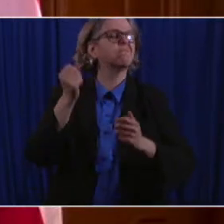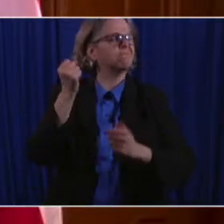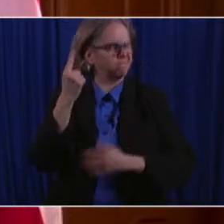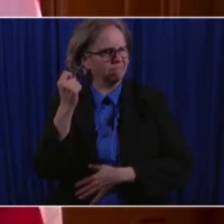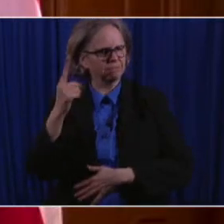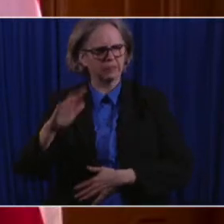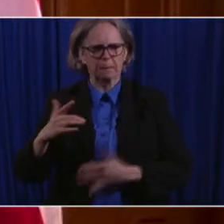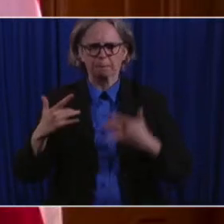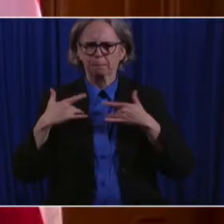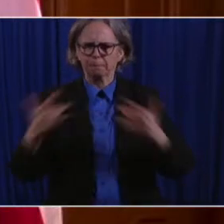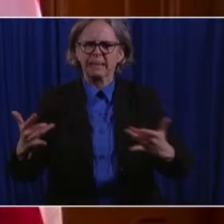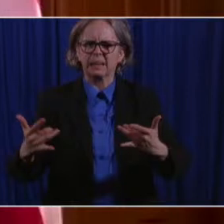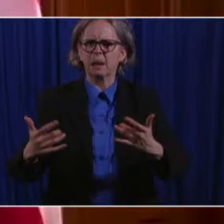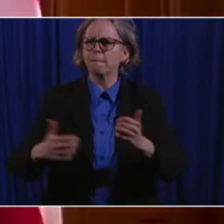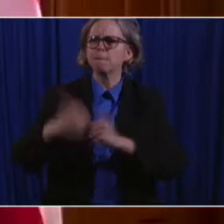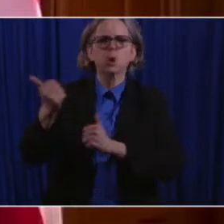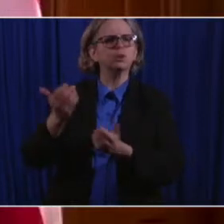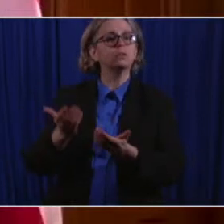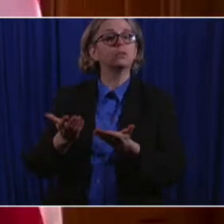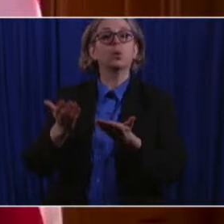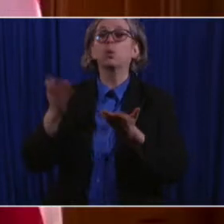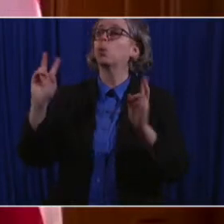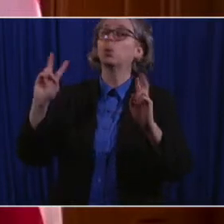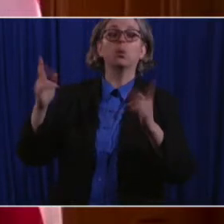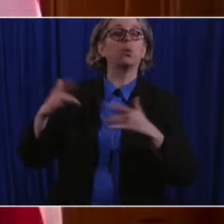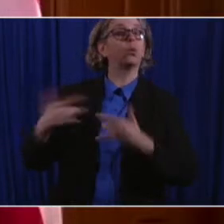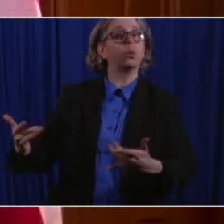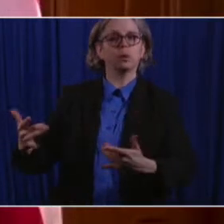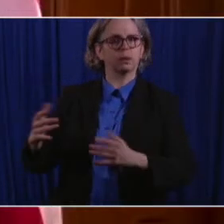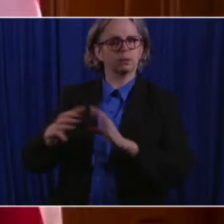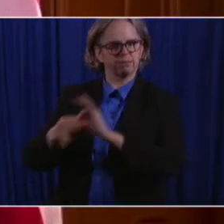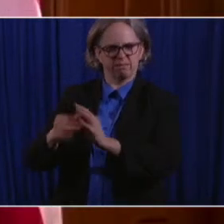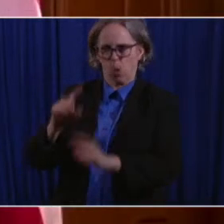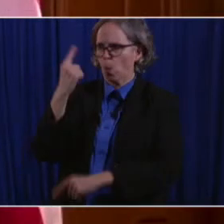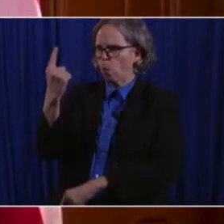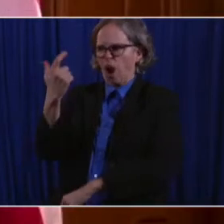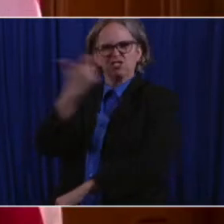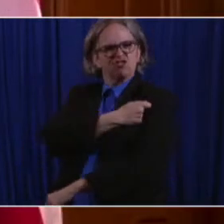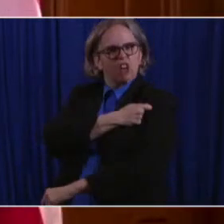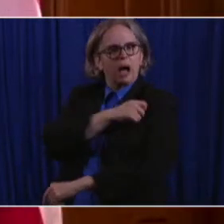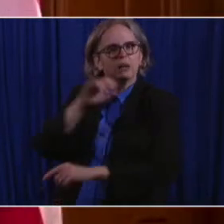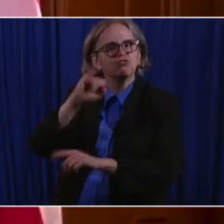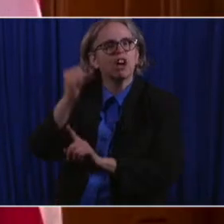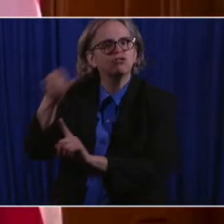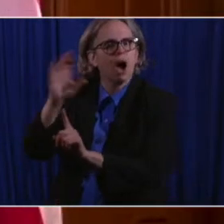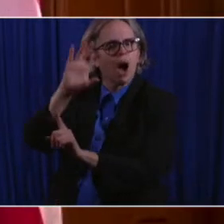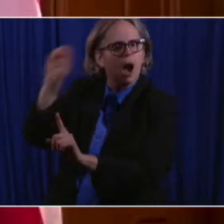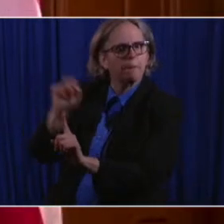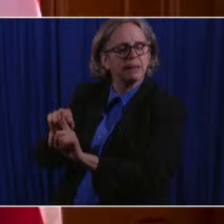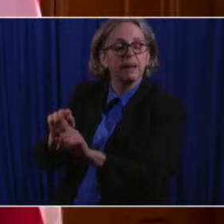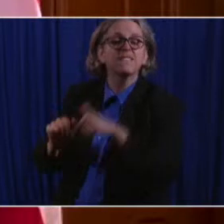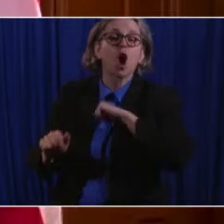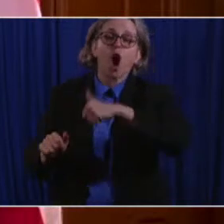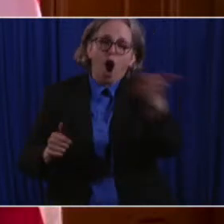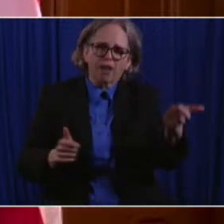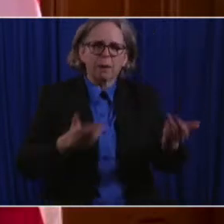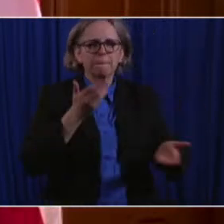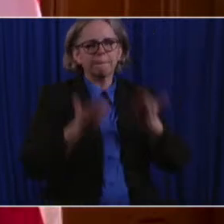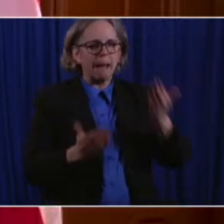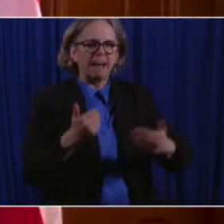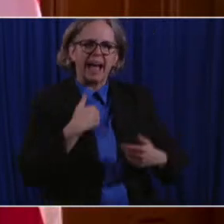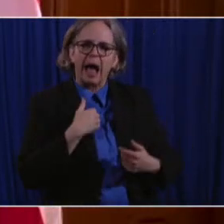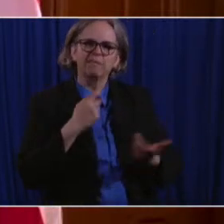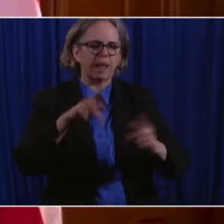vaccines. That's the one shot. In some cases, they may offer Pfizer or Moderna. And again, this